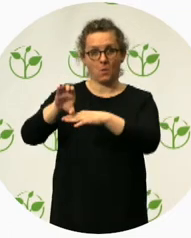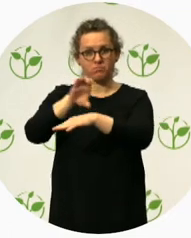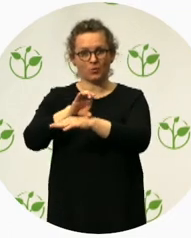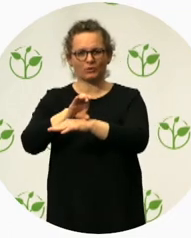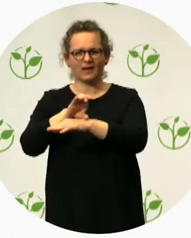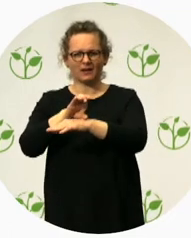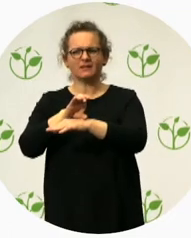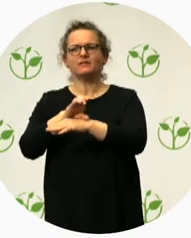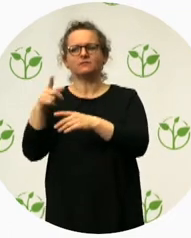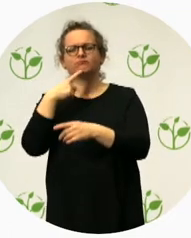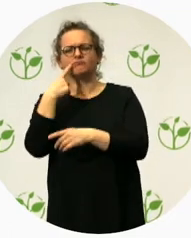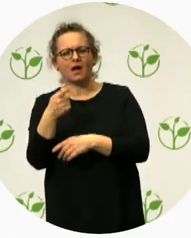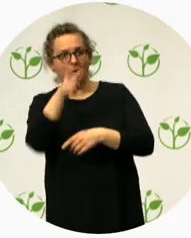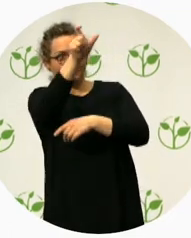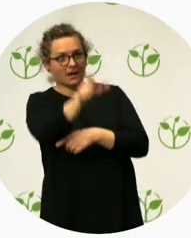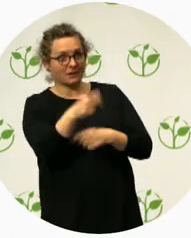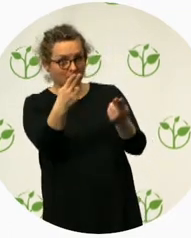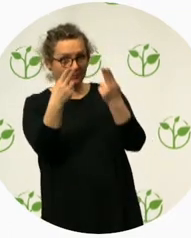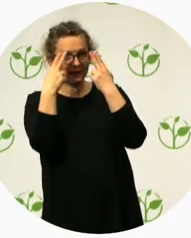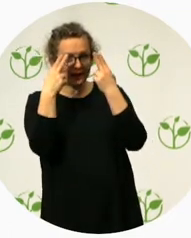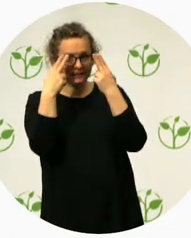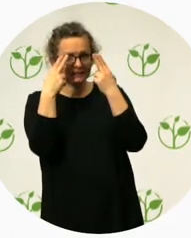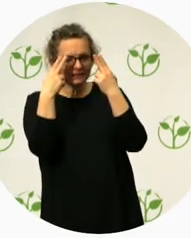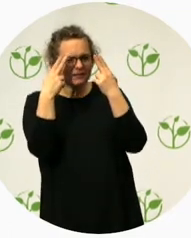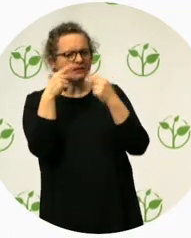So it's not entirely accurate yet.